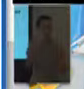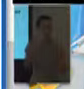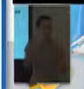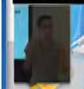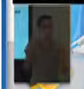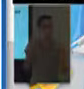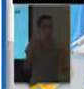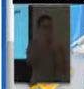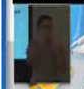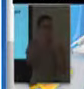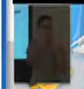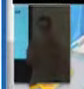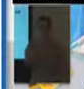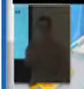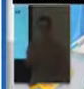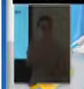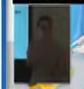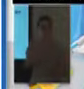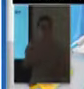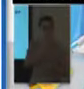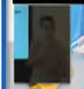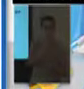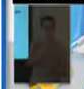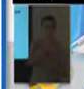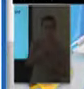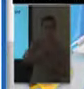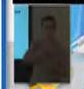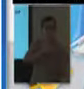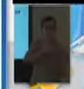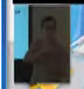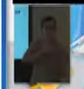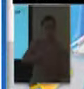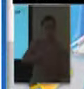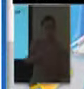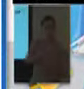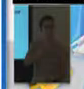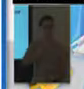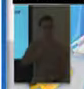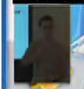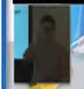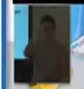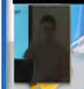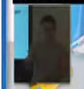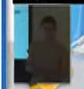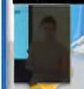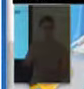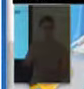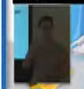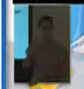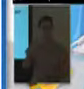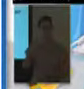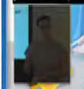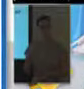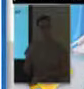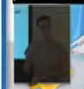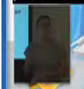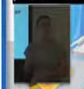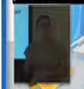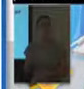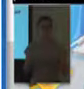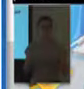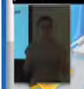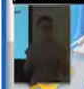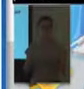this information to their nutritionist, for example. Well, this service can be very, very useful for diabetic